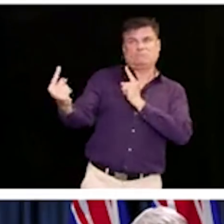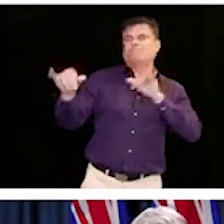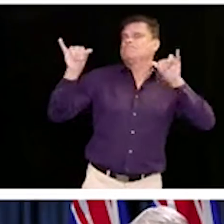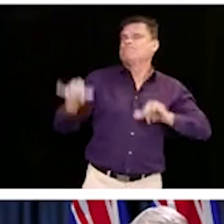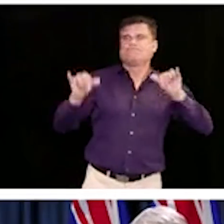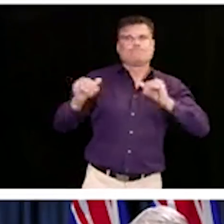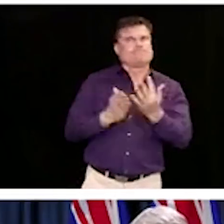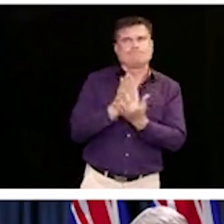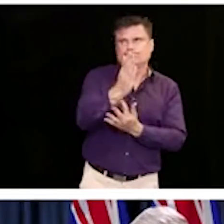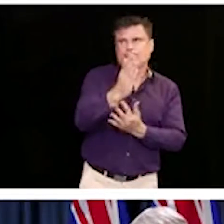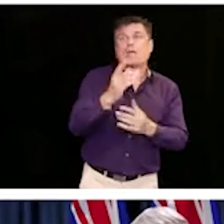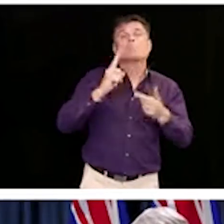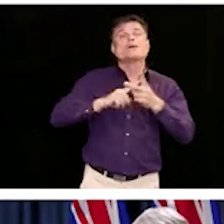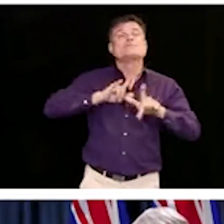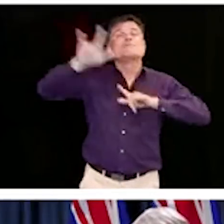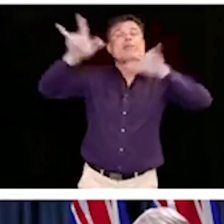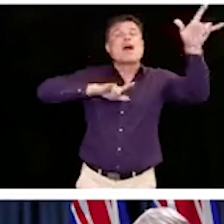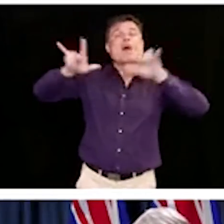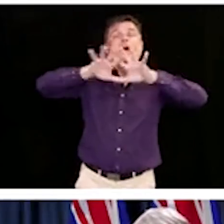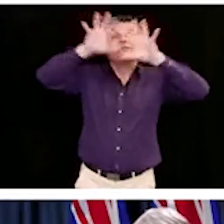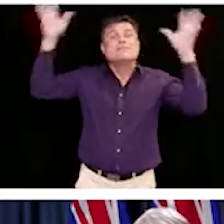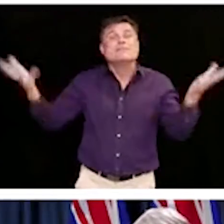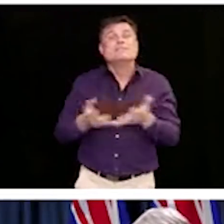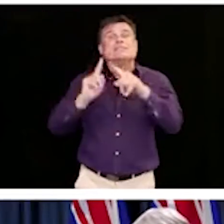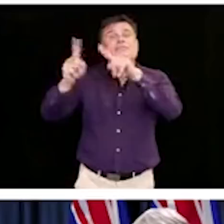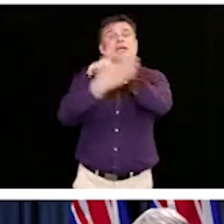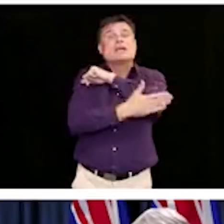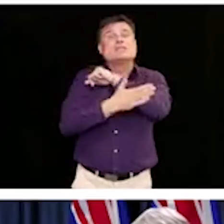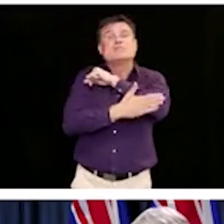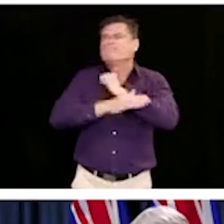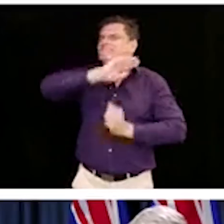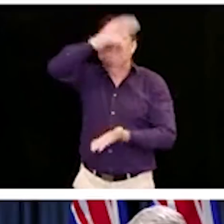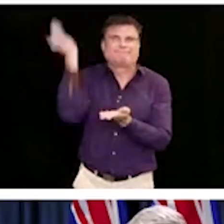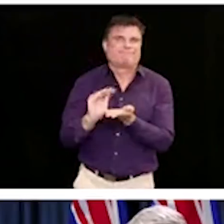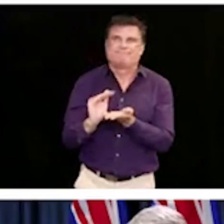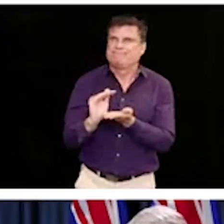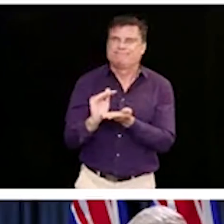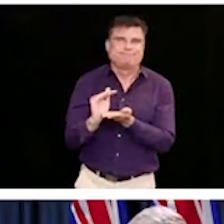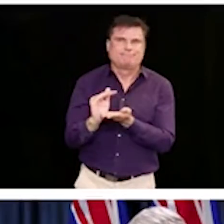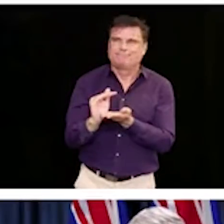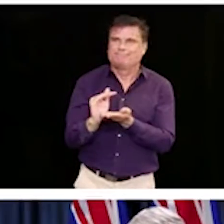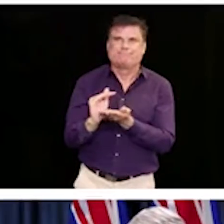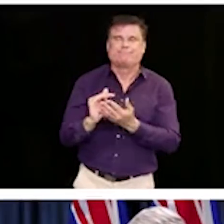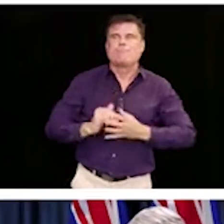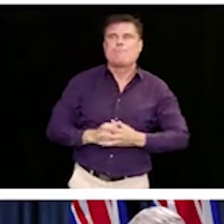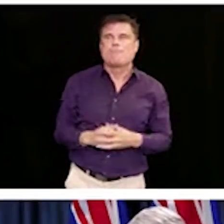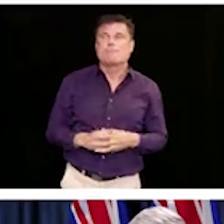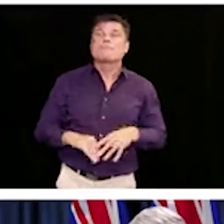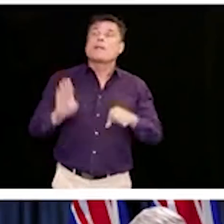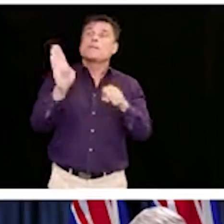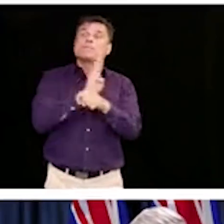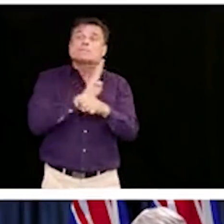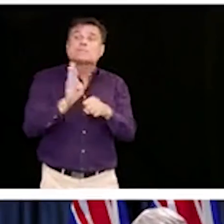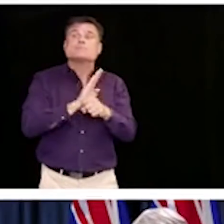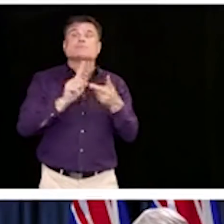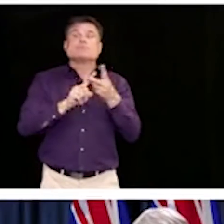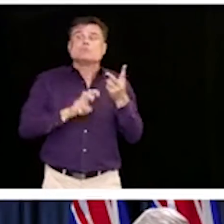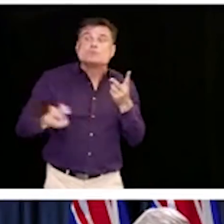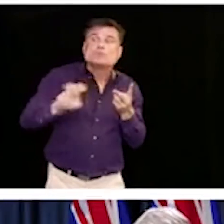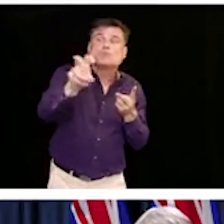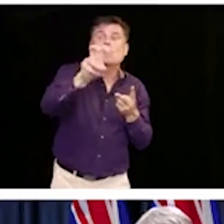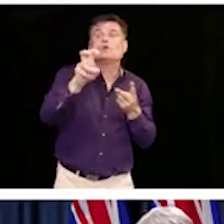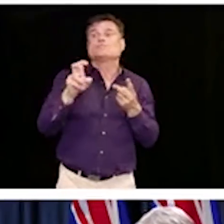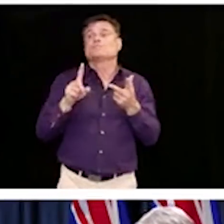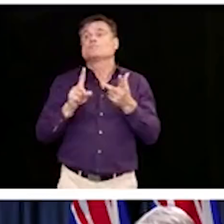that global travel remains somewhat restricted, and that businesses in the tourism and retail and recreation sectors